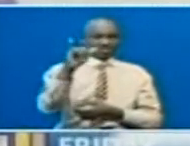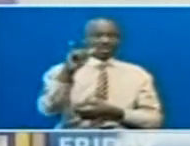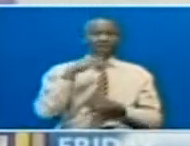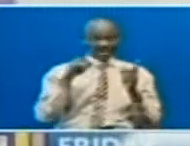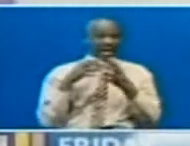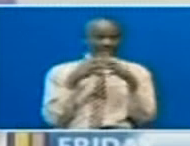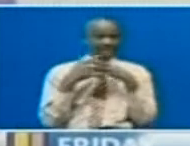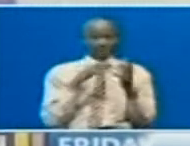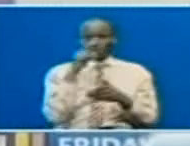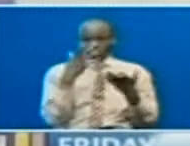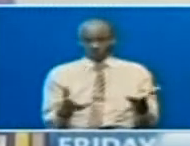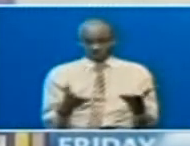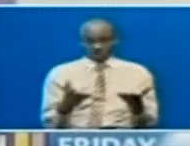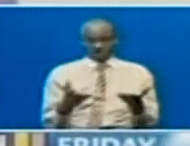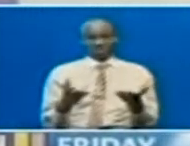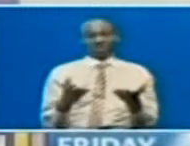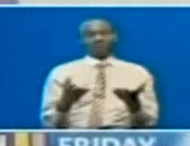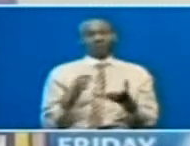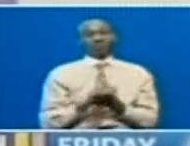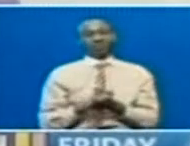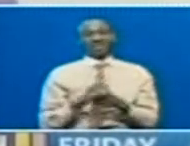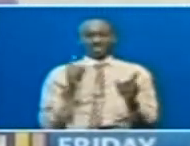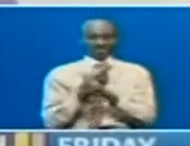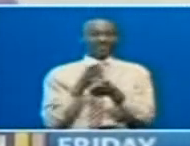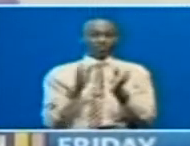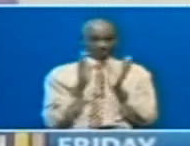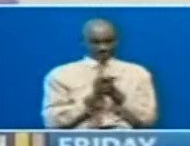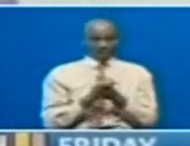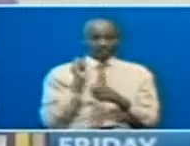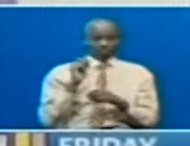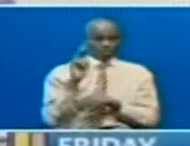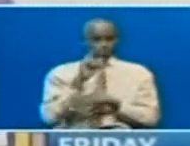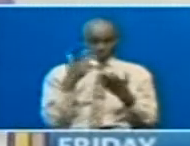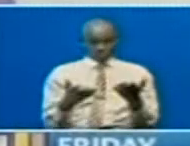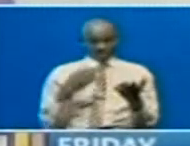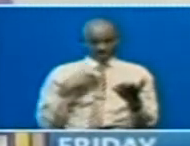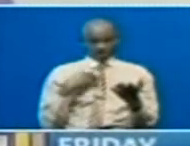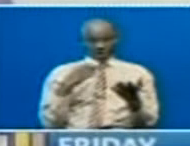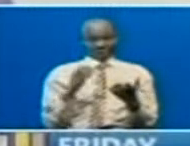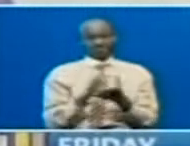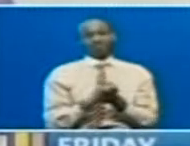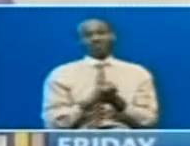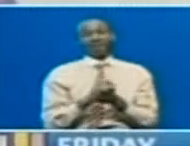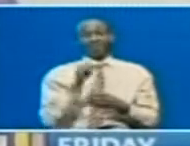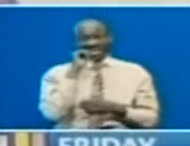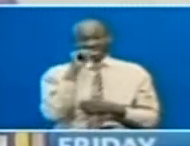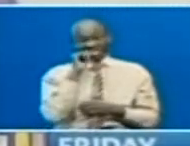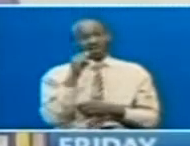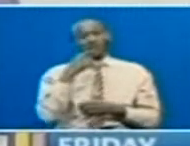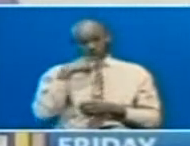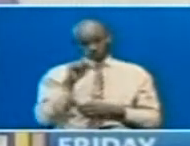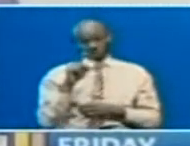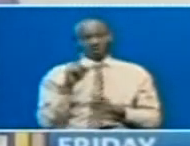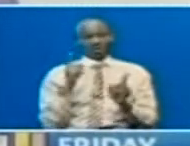American pronunciation is uh-huh. constituency. Okay. So both can be used, uh-huh. but if we pick the uh-huh. British pronunciation,